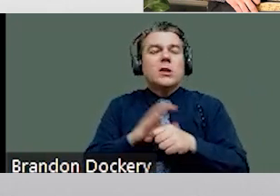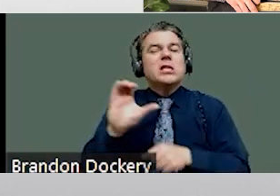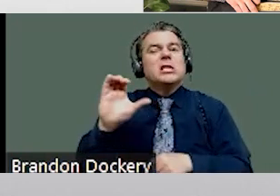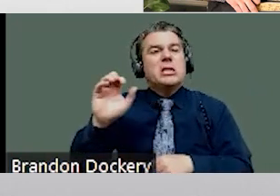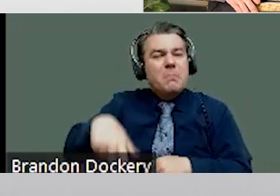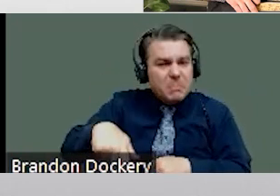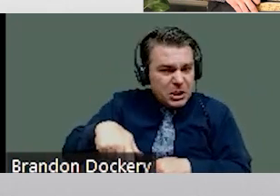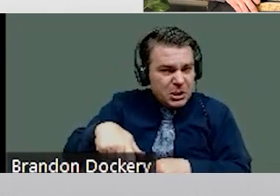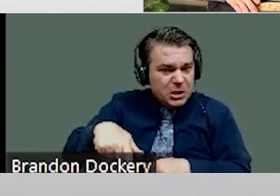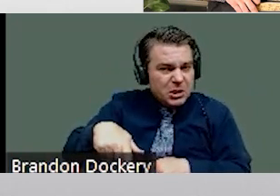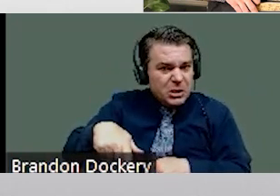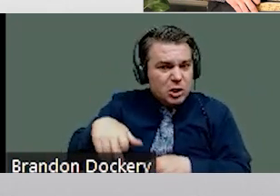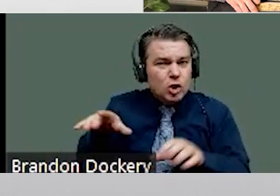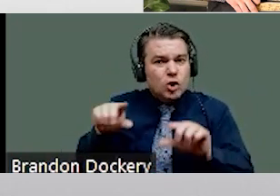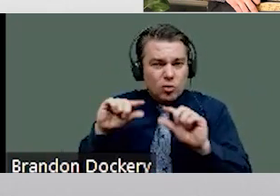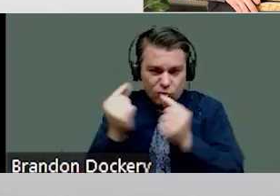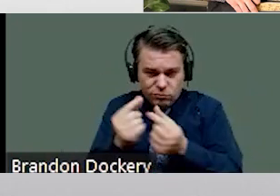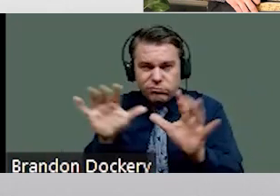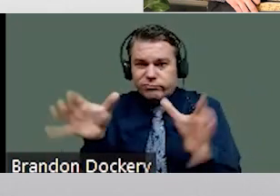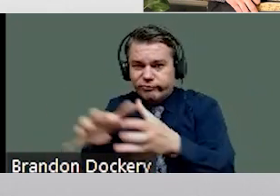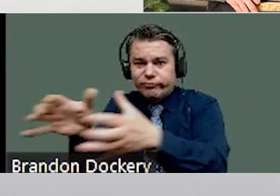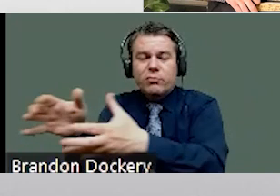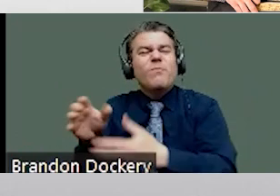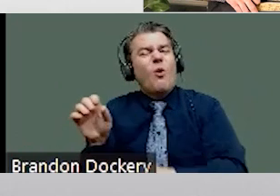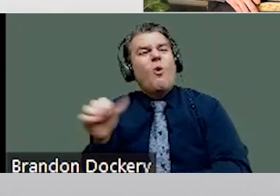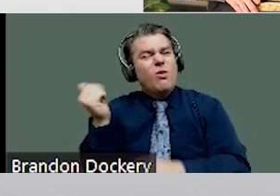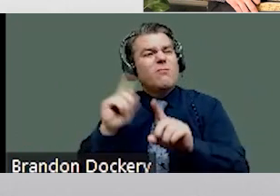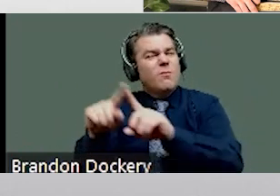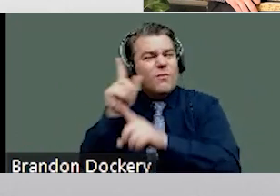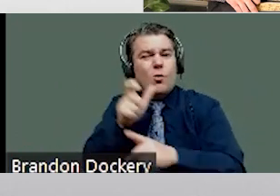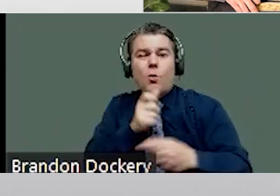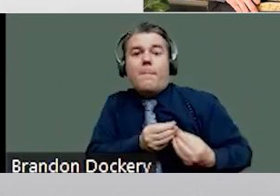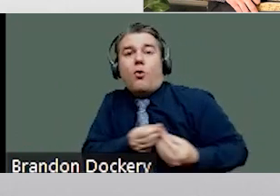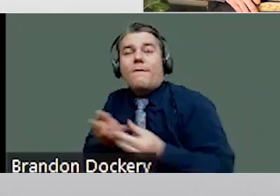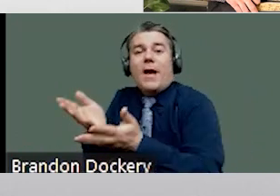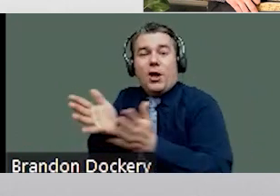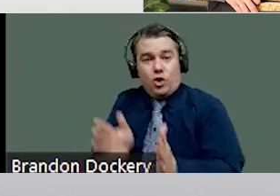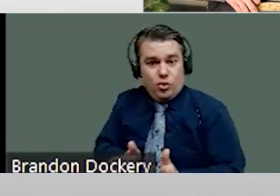cerebral palsy chapters, and others on the provider side